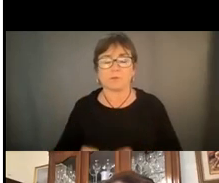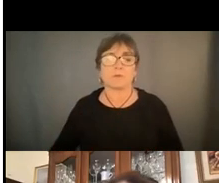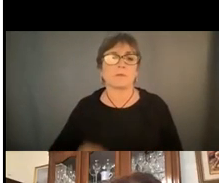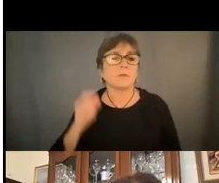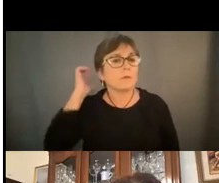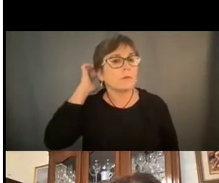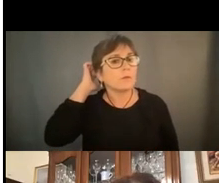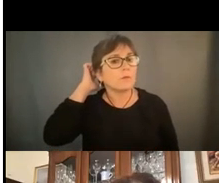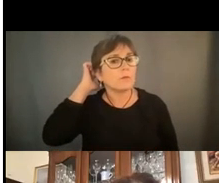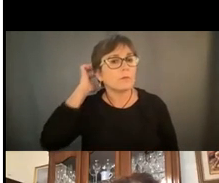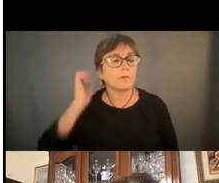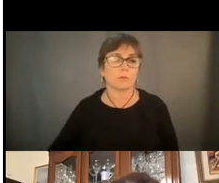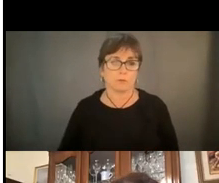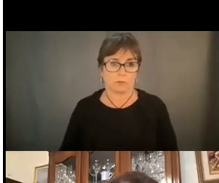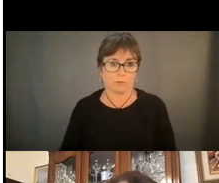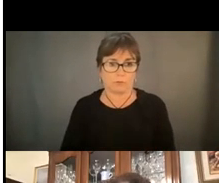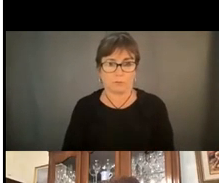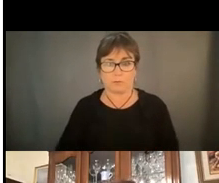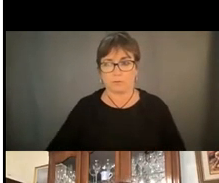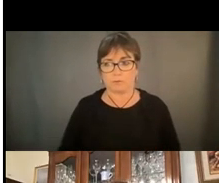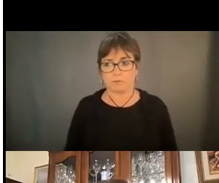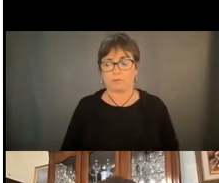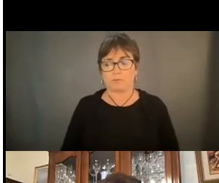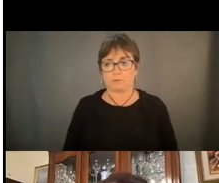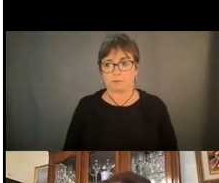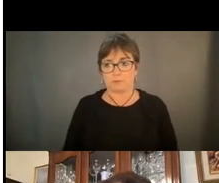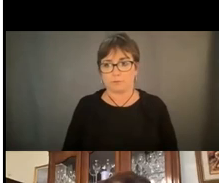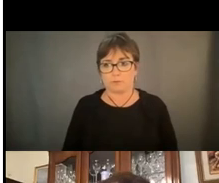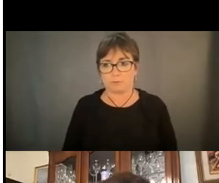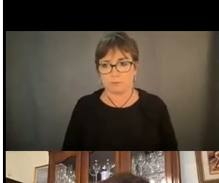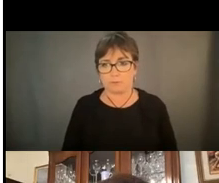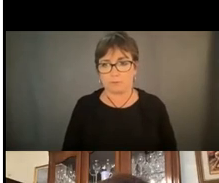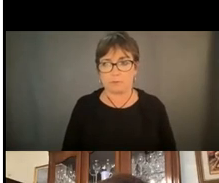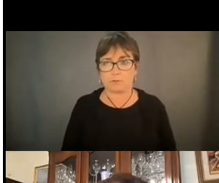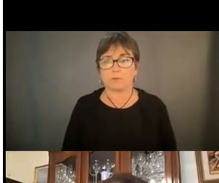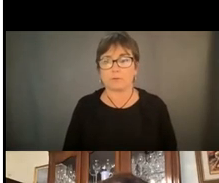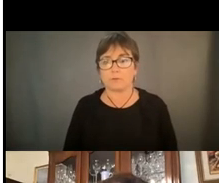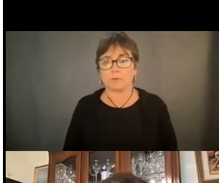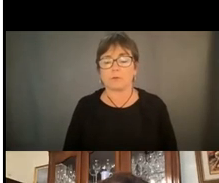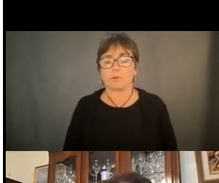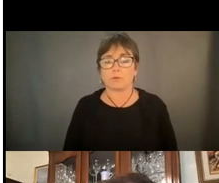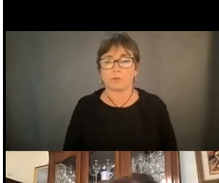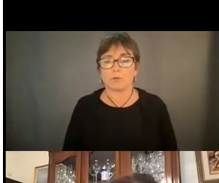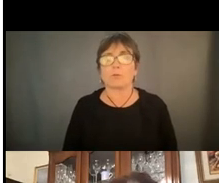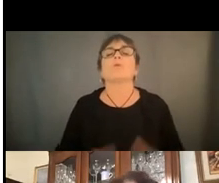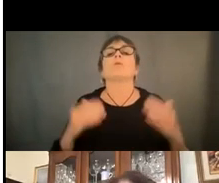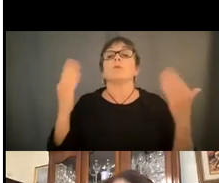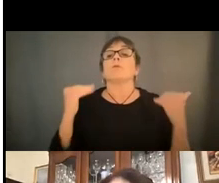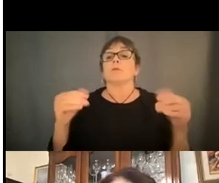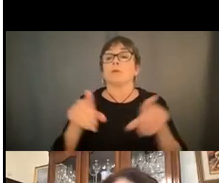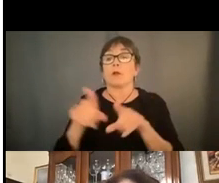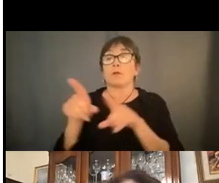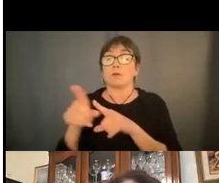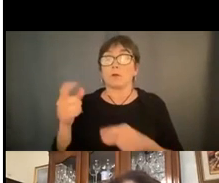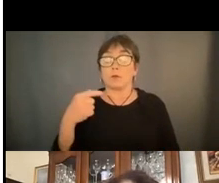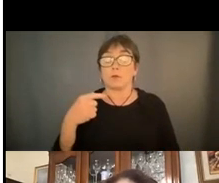más claridad a Guillermo, Cordero, nuestro intérprete. And we also have